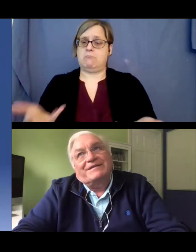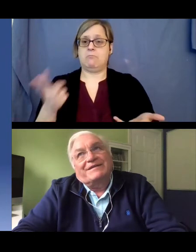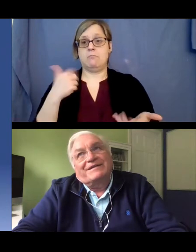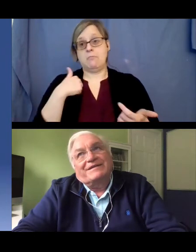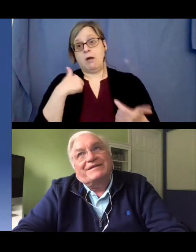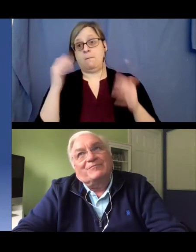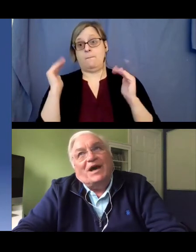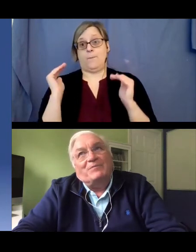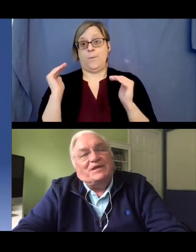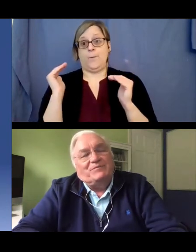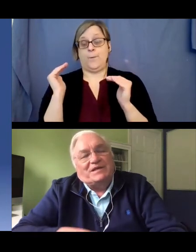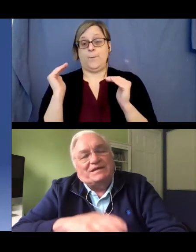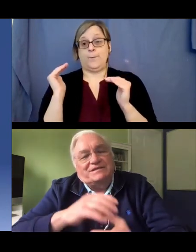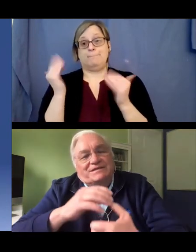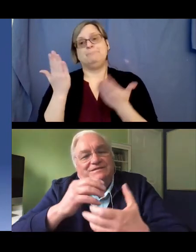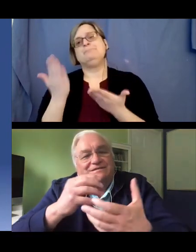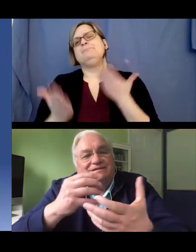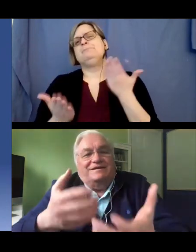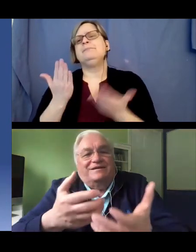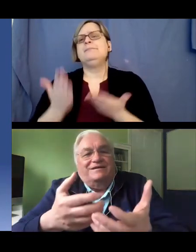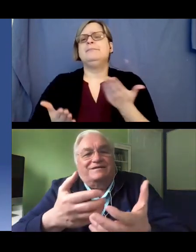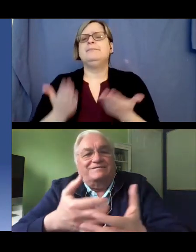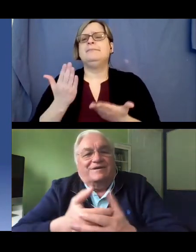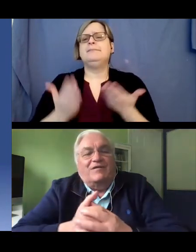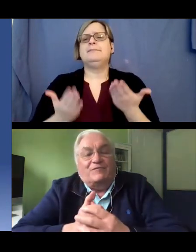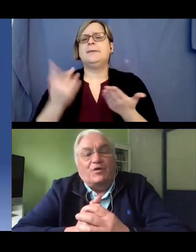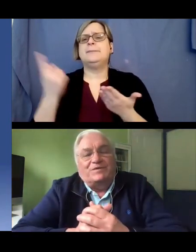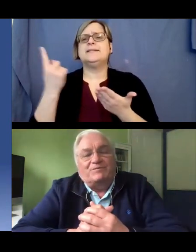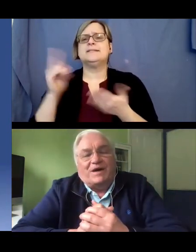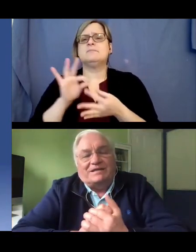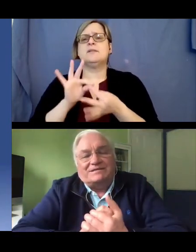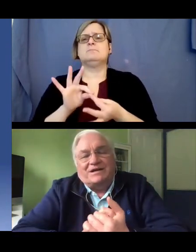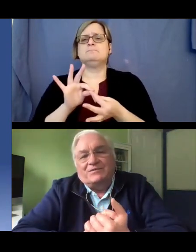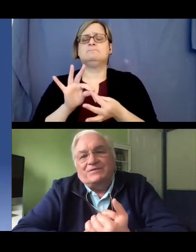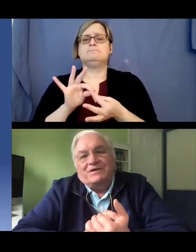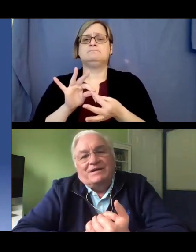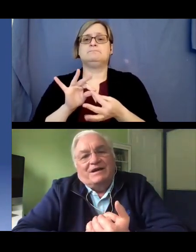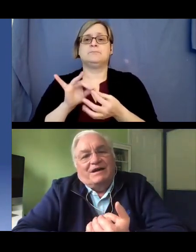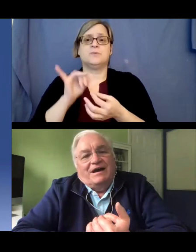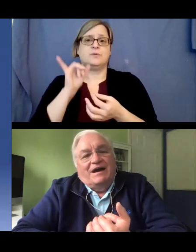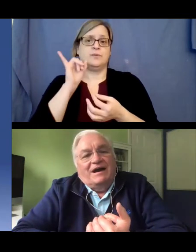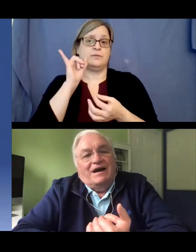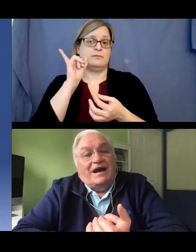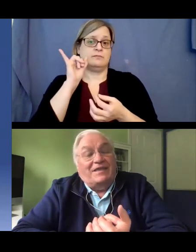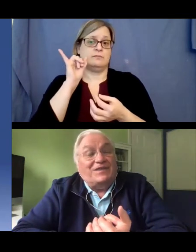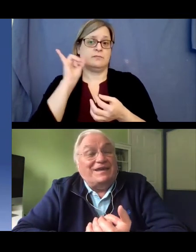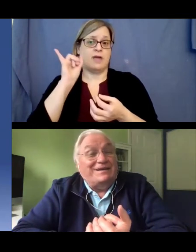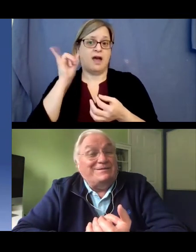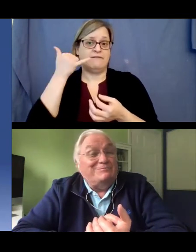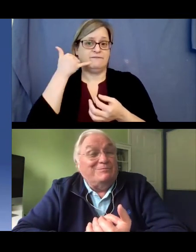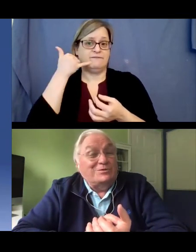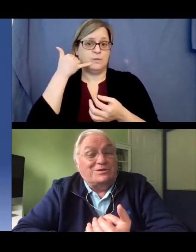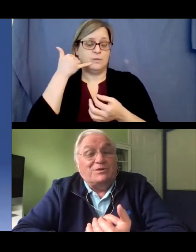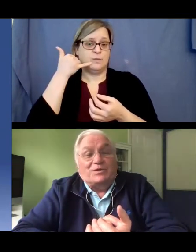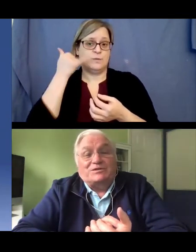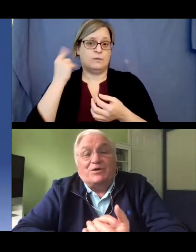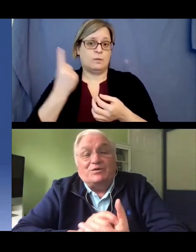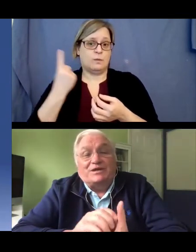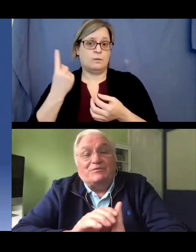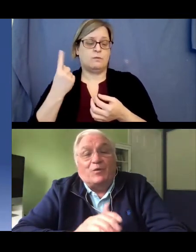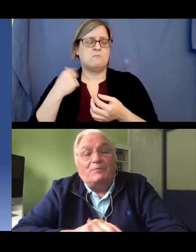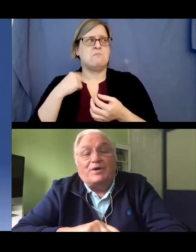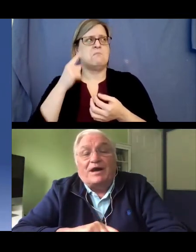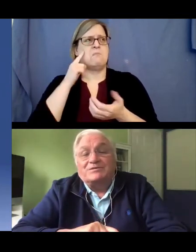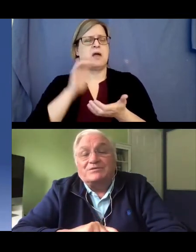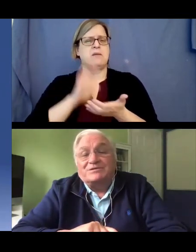that it might be because it's a phone by itself. I think it mostly works only